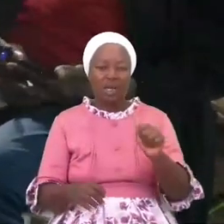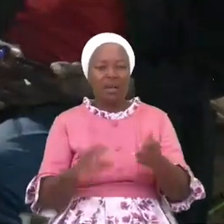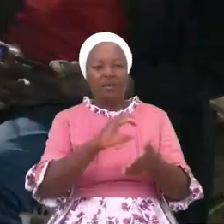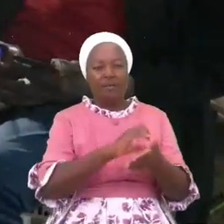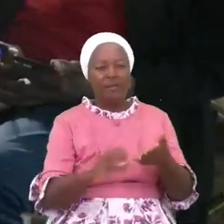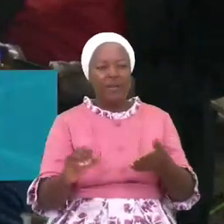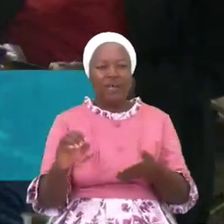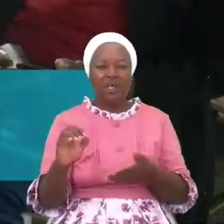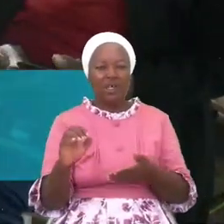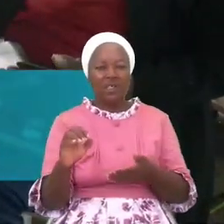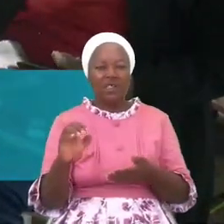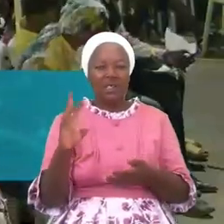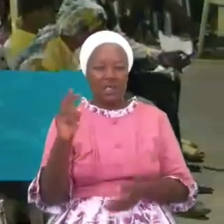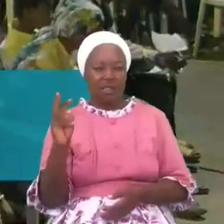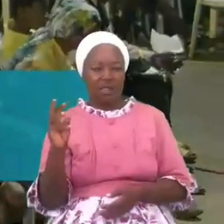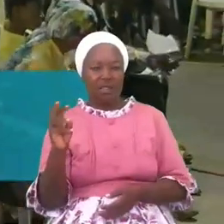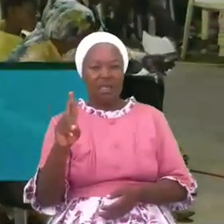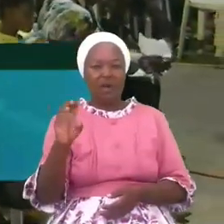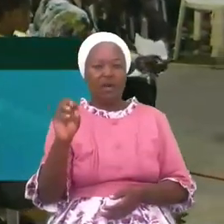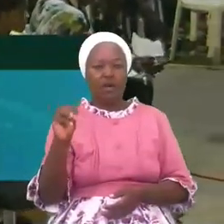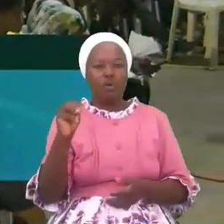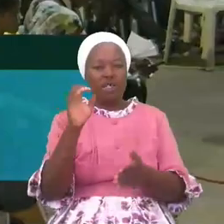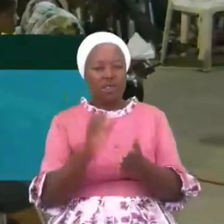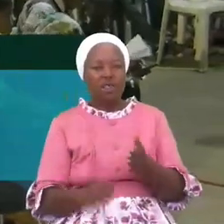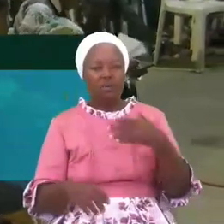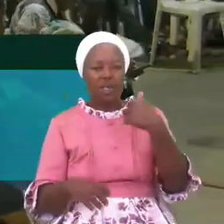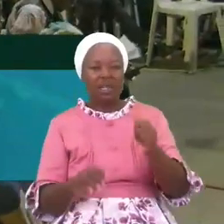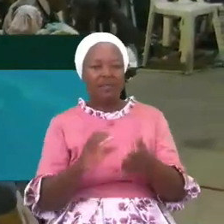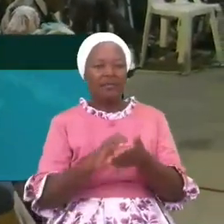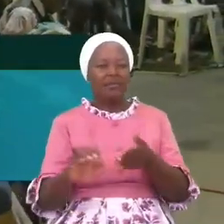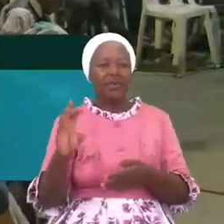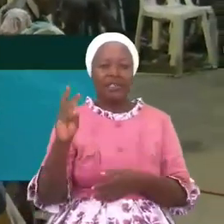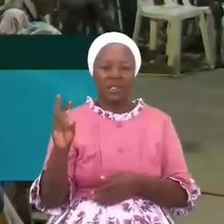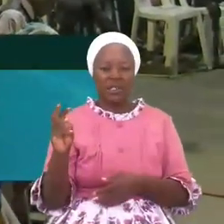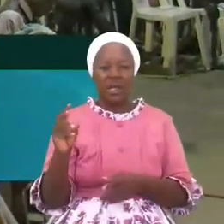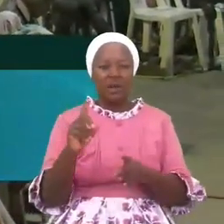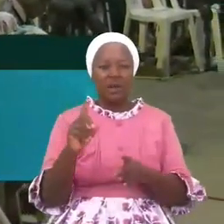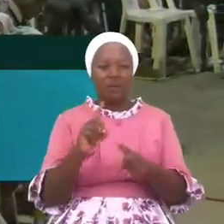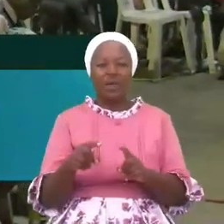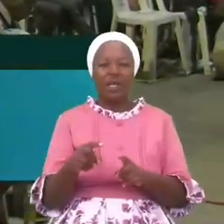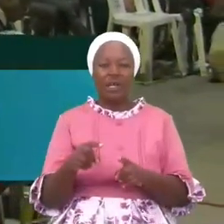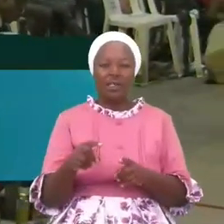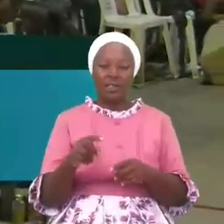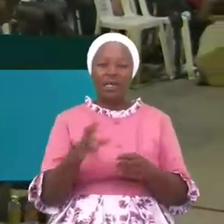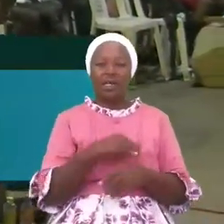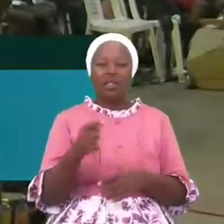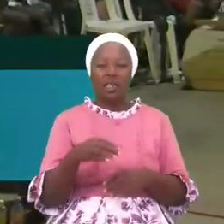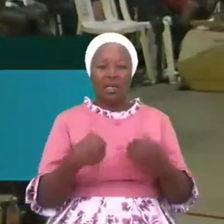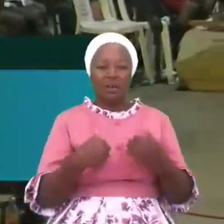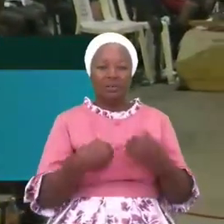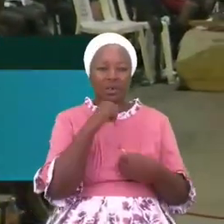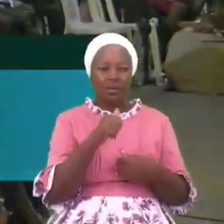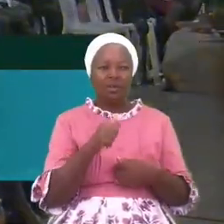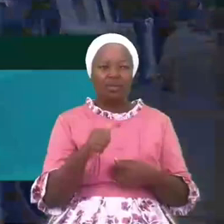from verse 16. But they have not all obeyed the gospel. Those are the people that block themselves